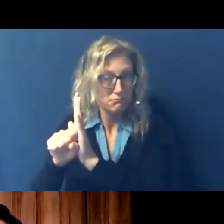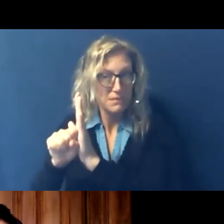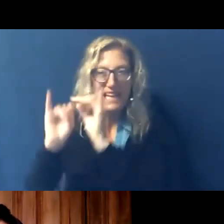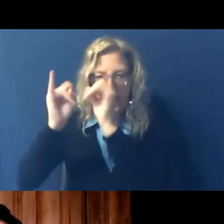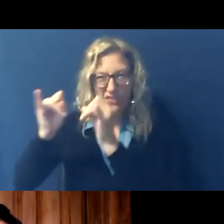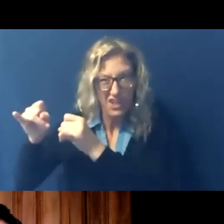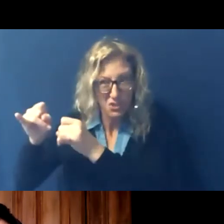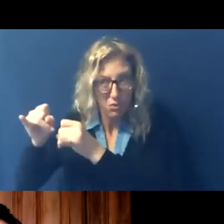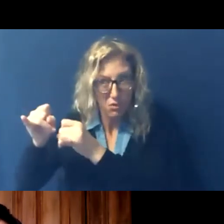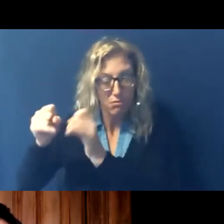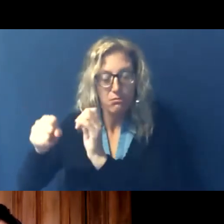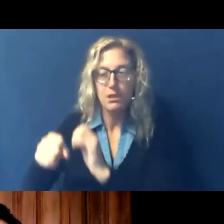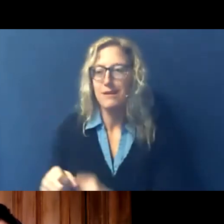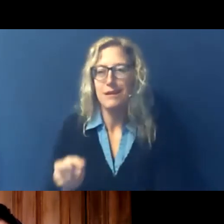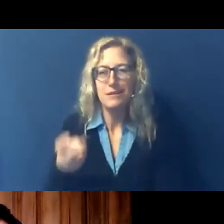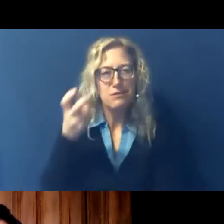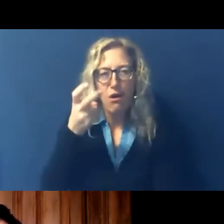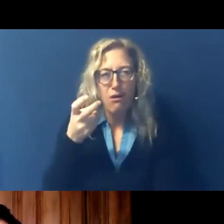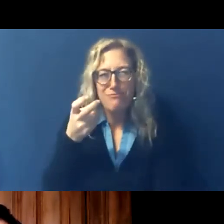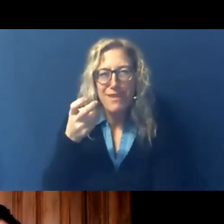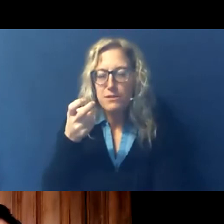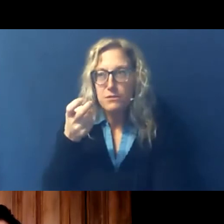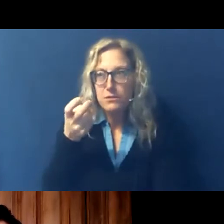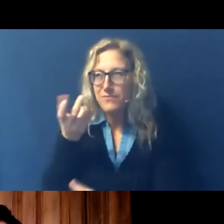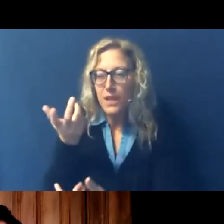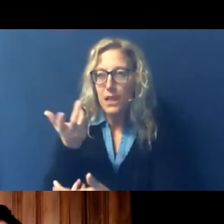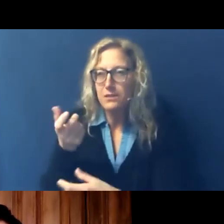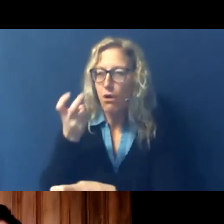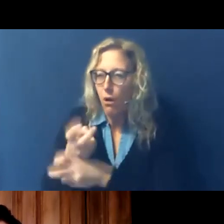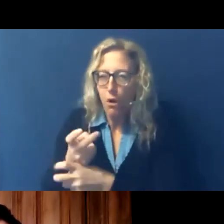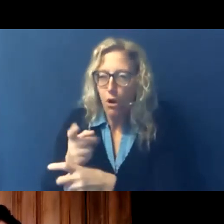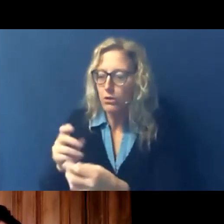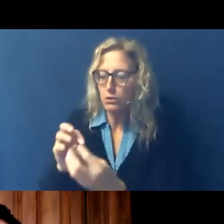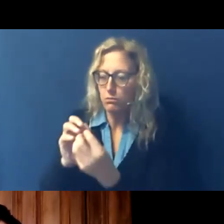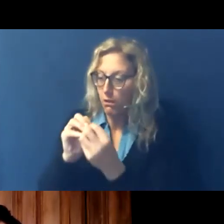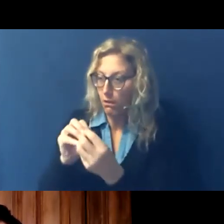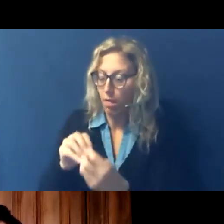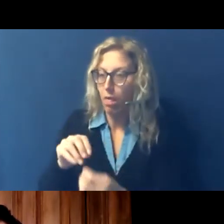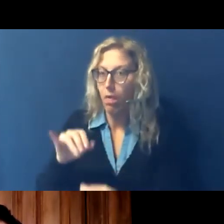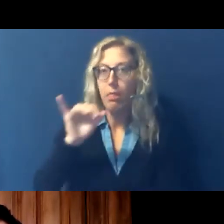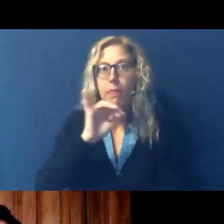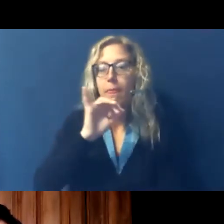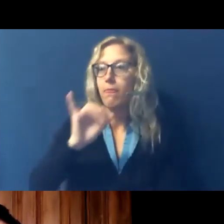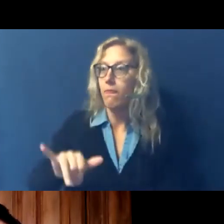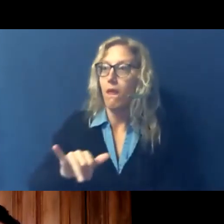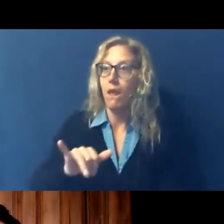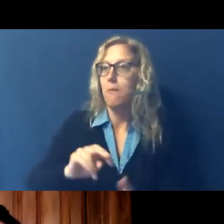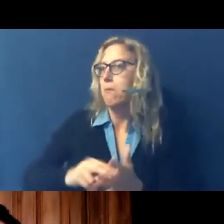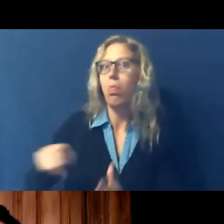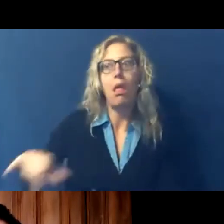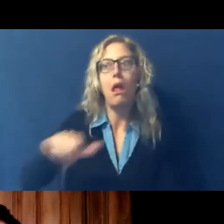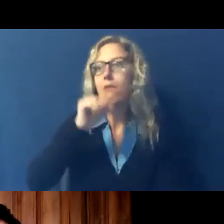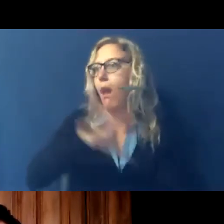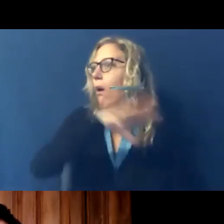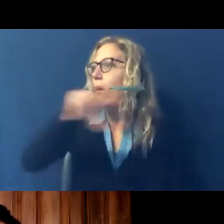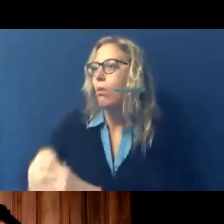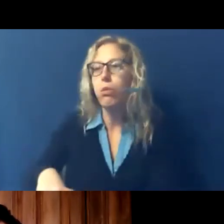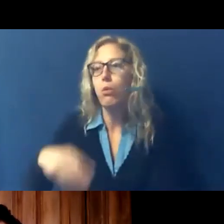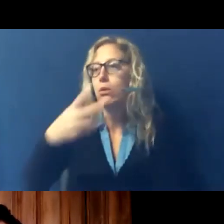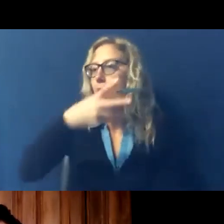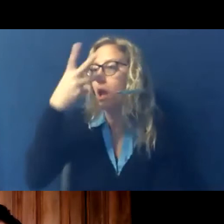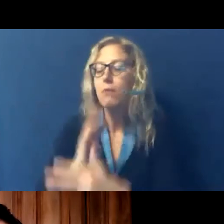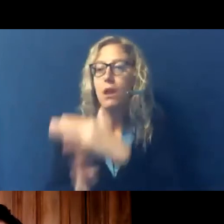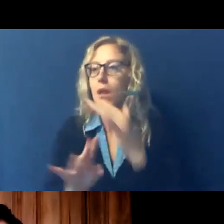It's hard to make any kind of argument that that does not include all immigrants, including